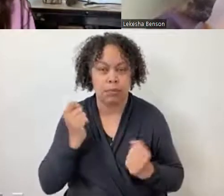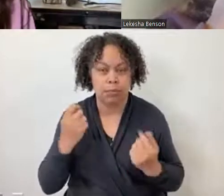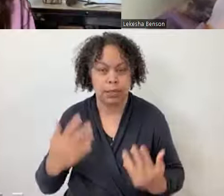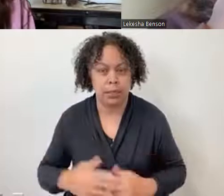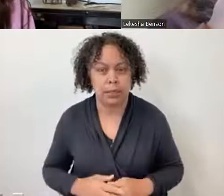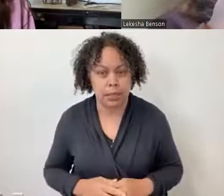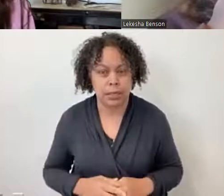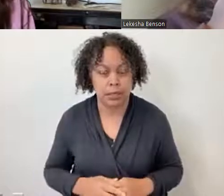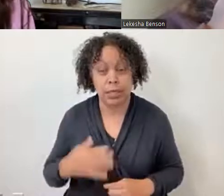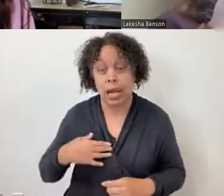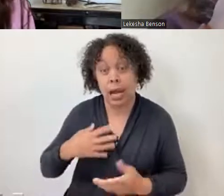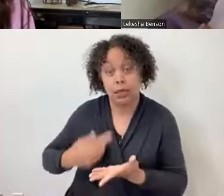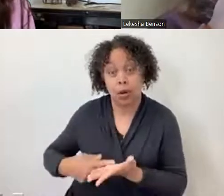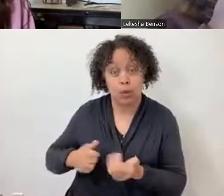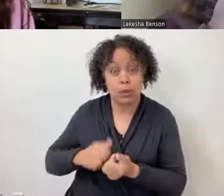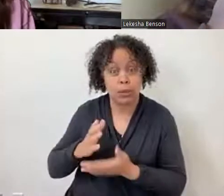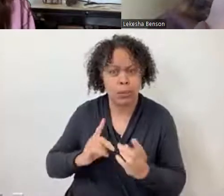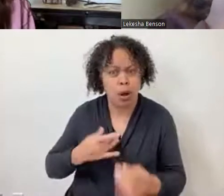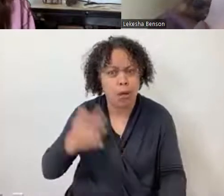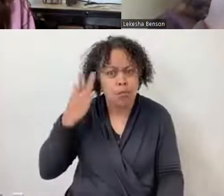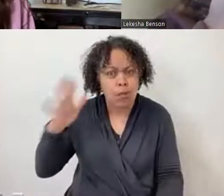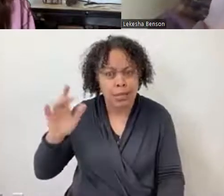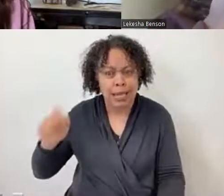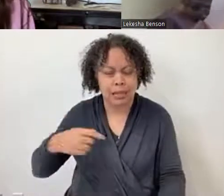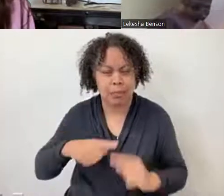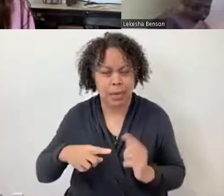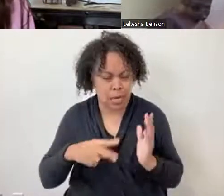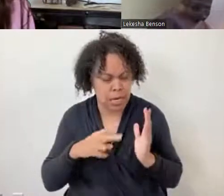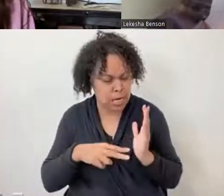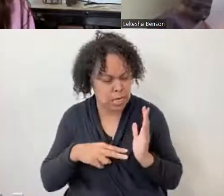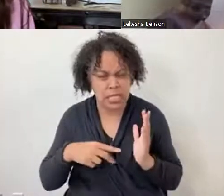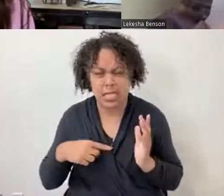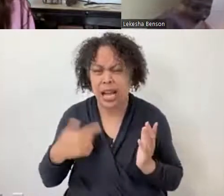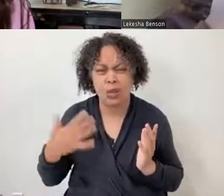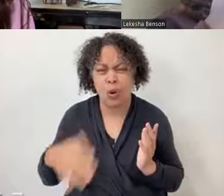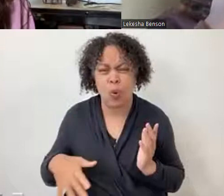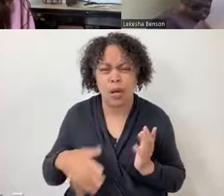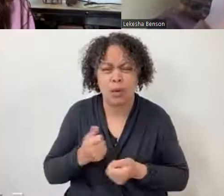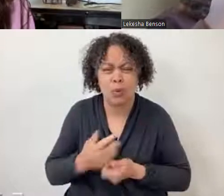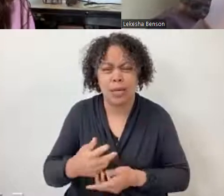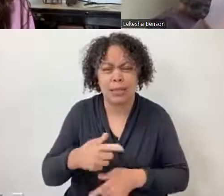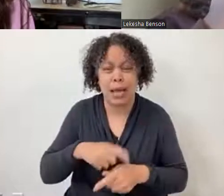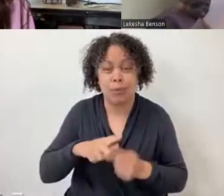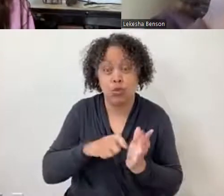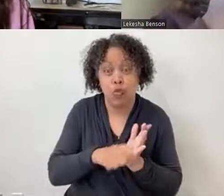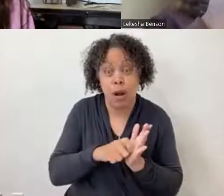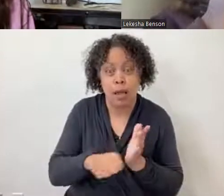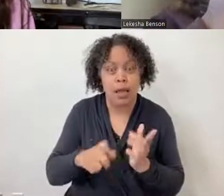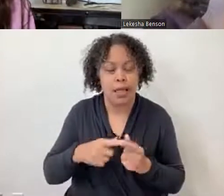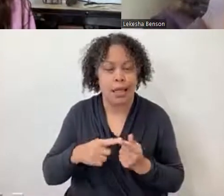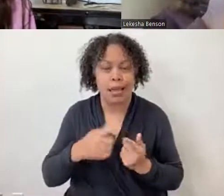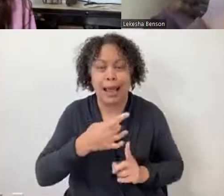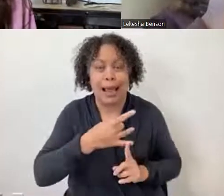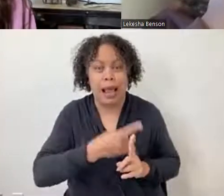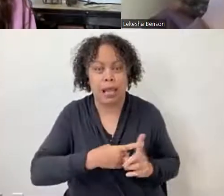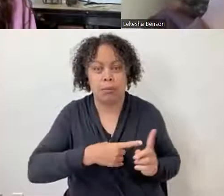to a lot of people who are brilliant and who say, I don't want to spend the time writing that so it can sit around for 8 months and I can deal with 3 people who don't know what